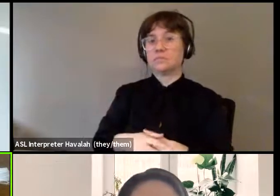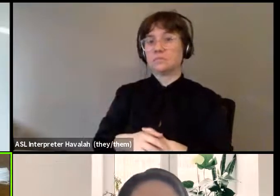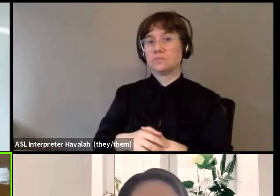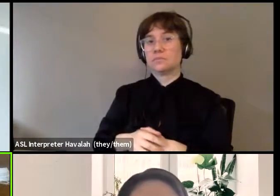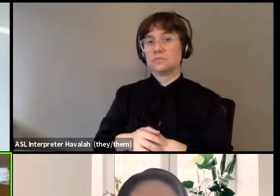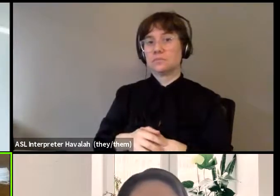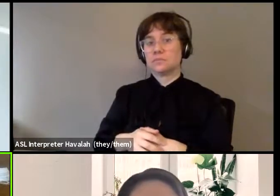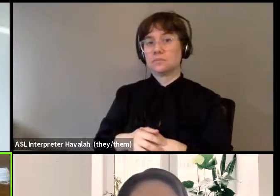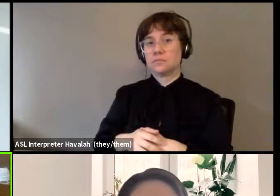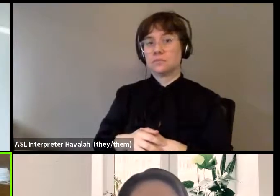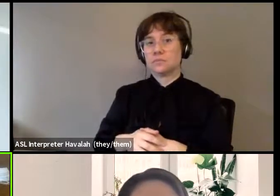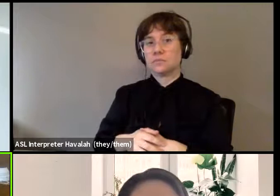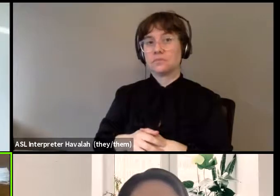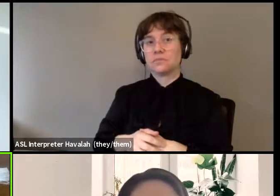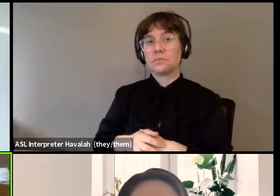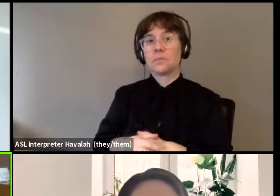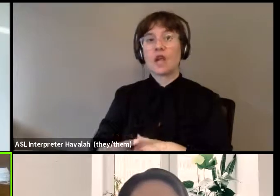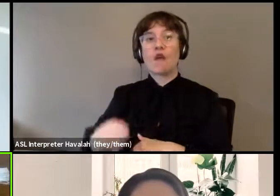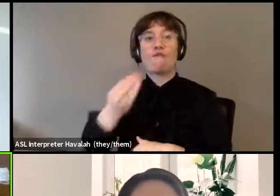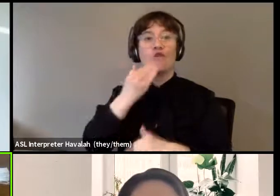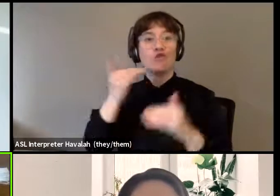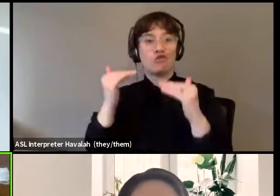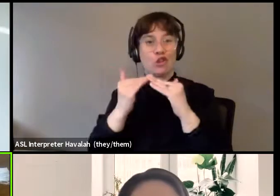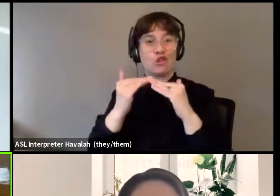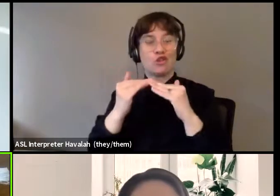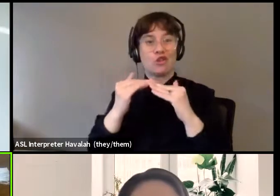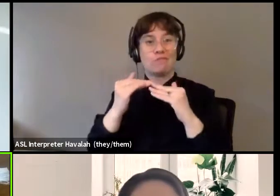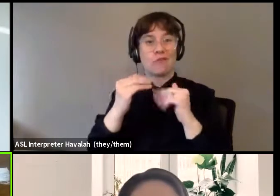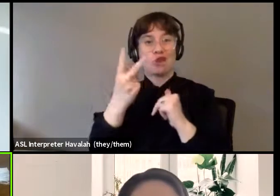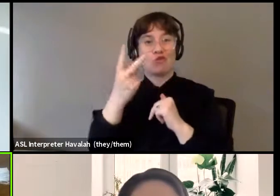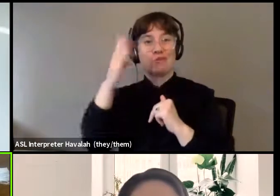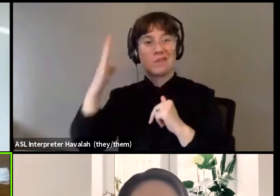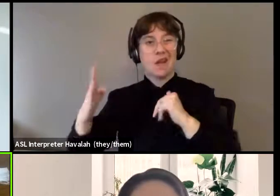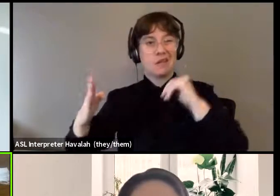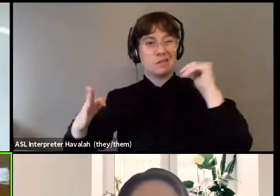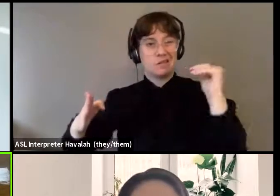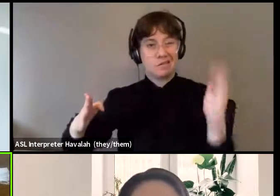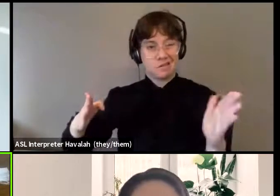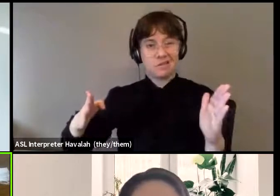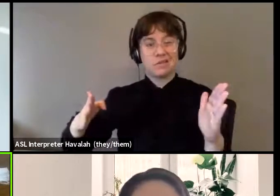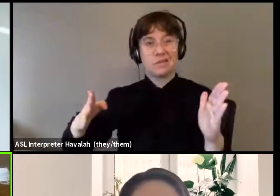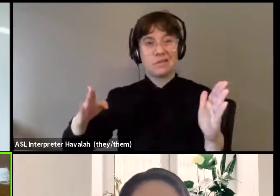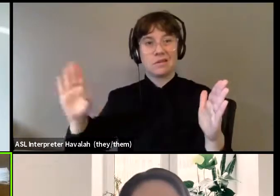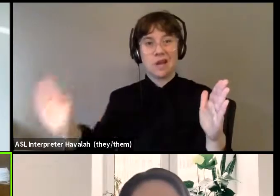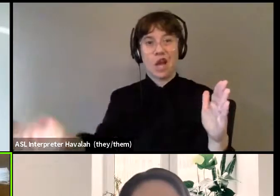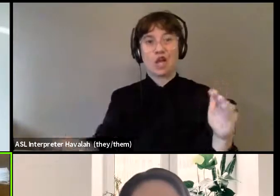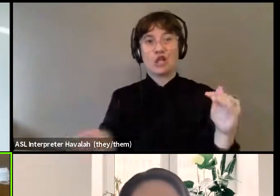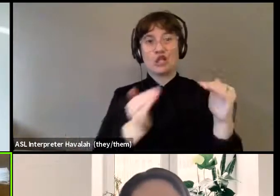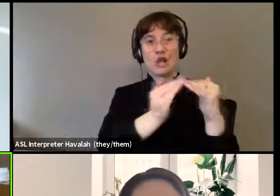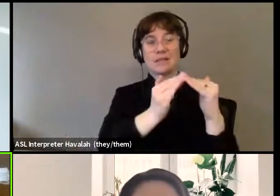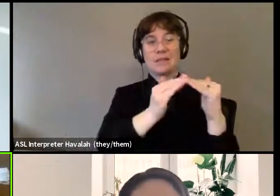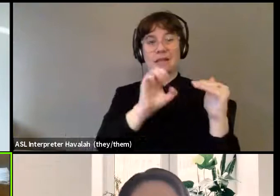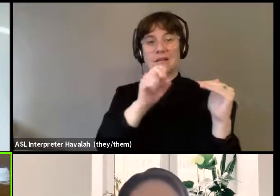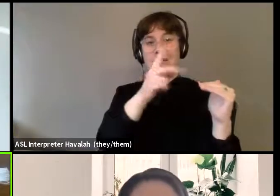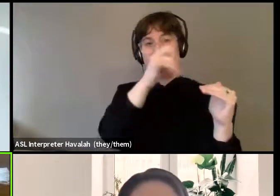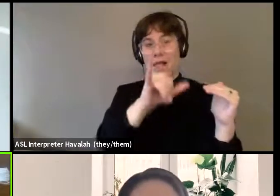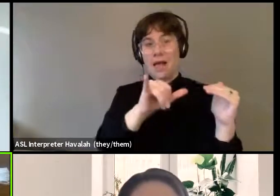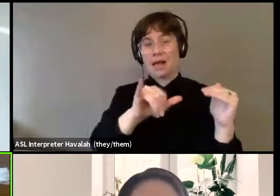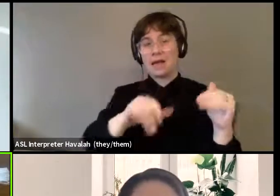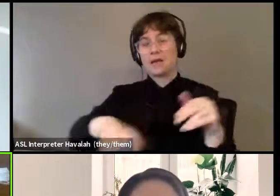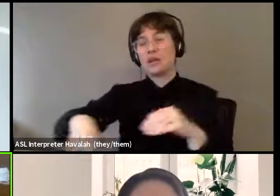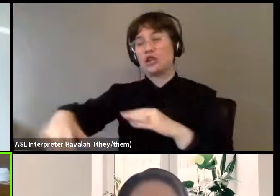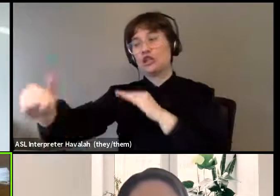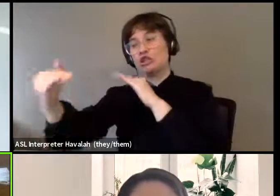with food justice, there's two sides of it. There is justice on the supply side and justice on the demand